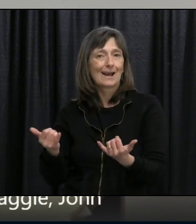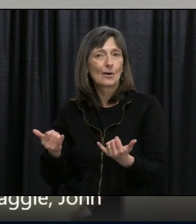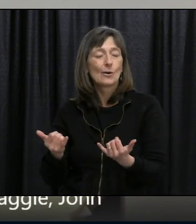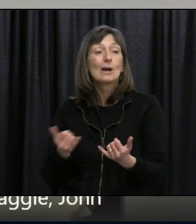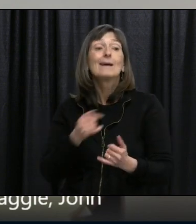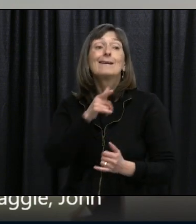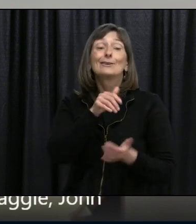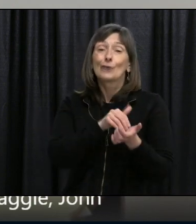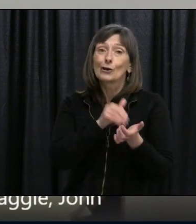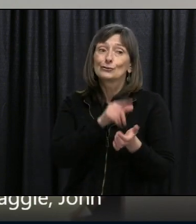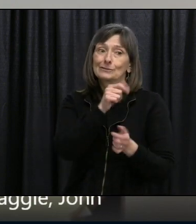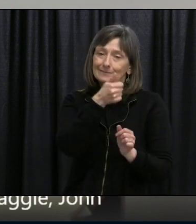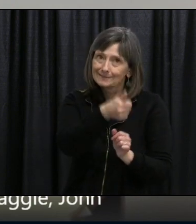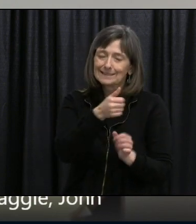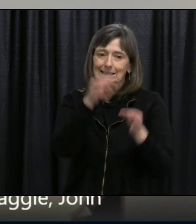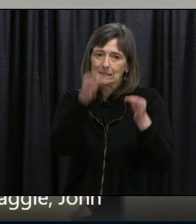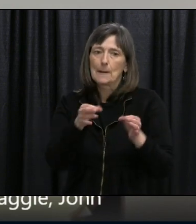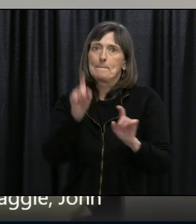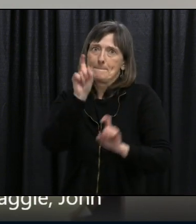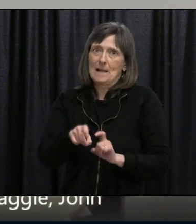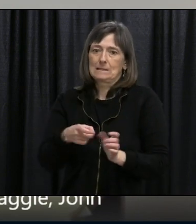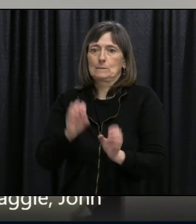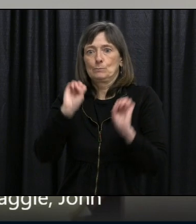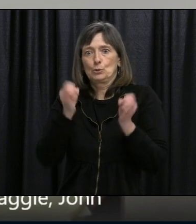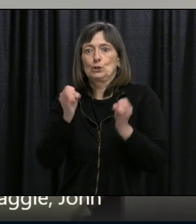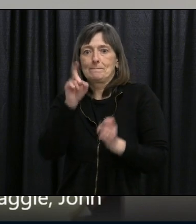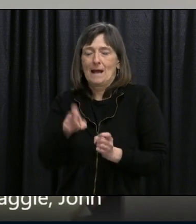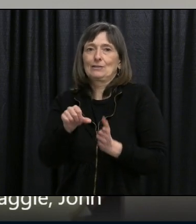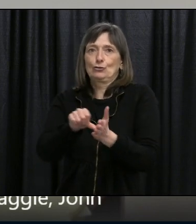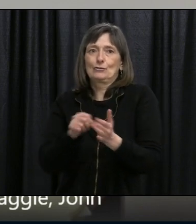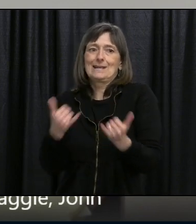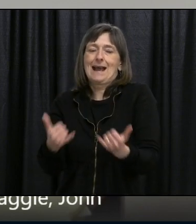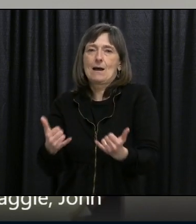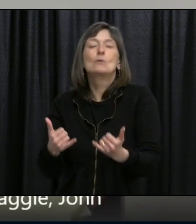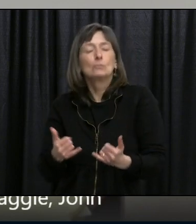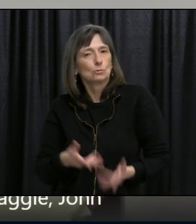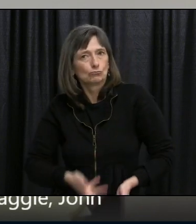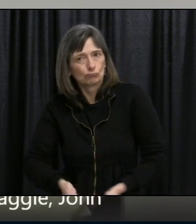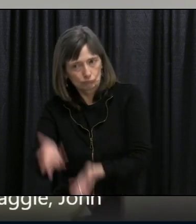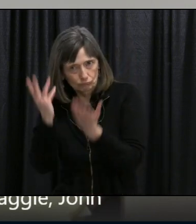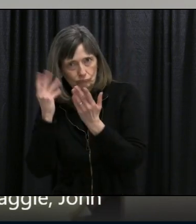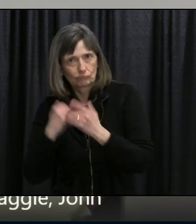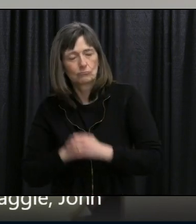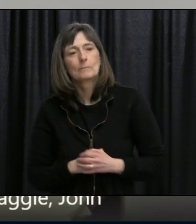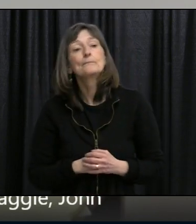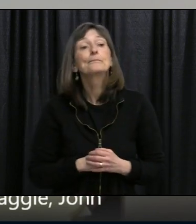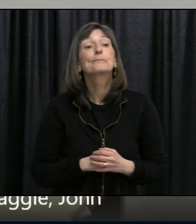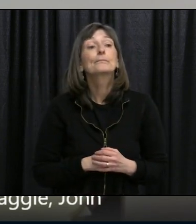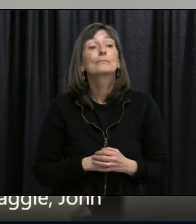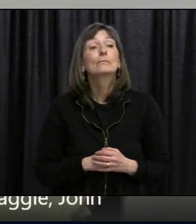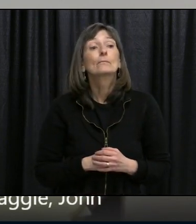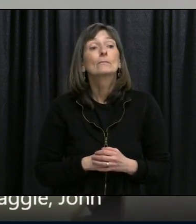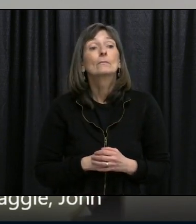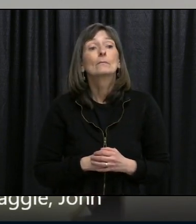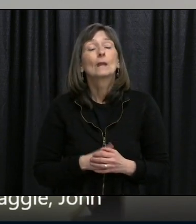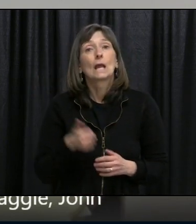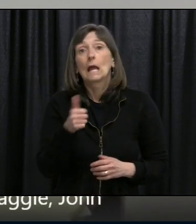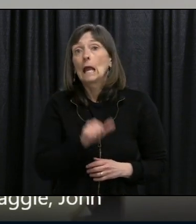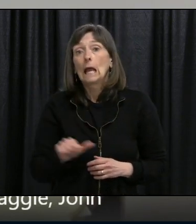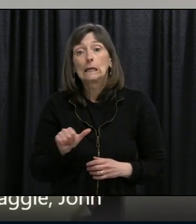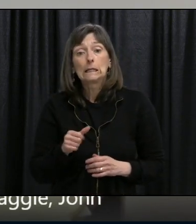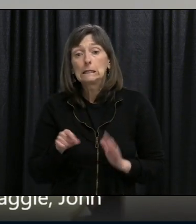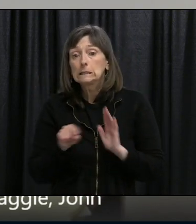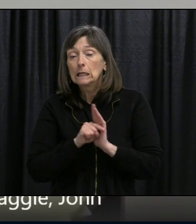carry on because of a degree of clinical urgency. I have not been made aware of any adverse